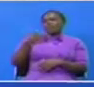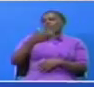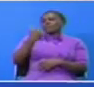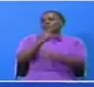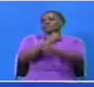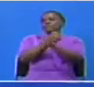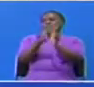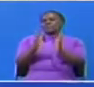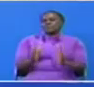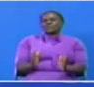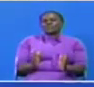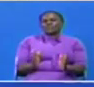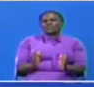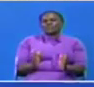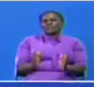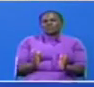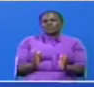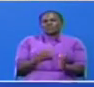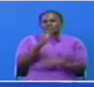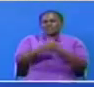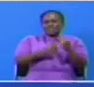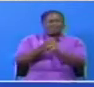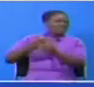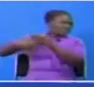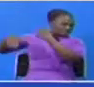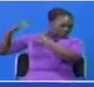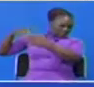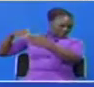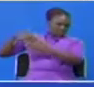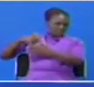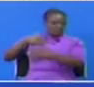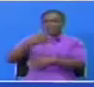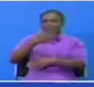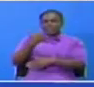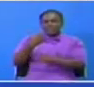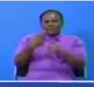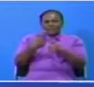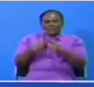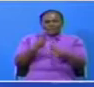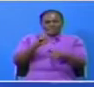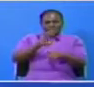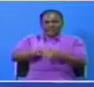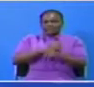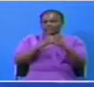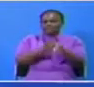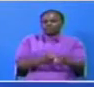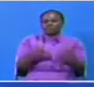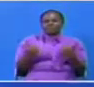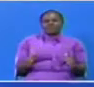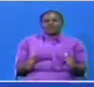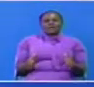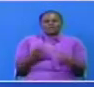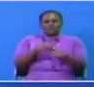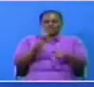defender kwa hiyo miaka ilipita, nilikuwa kwa nominees but sijapata any award since I started